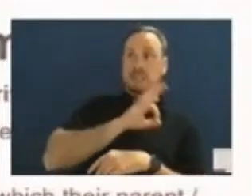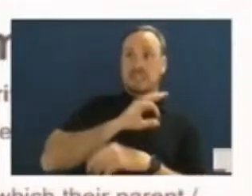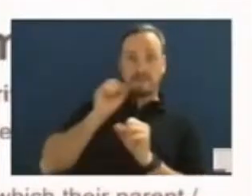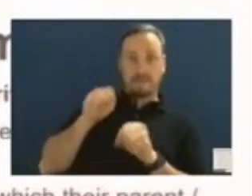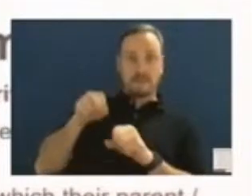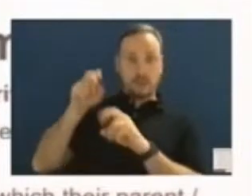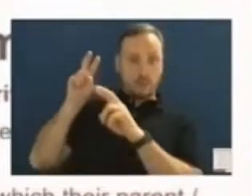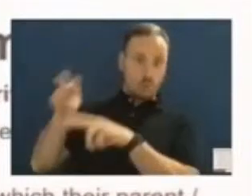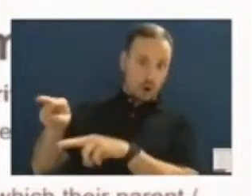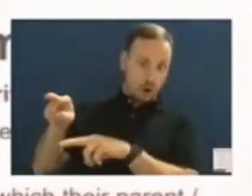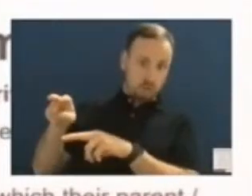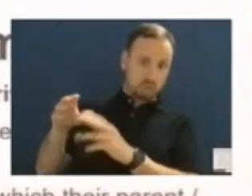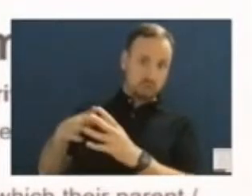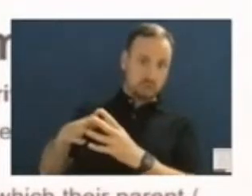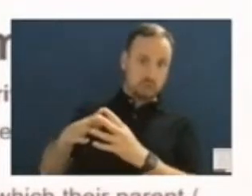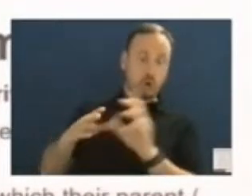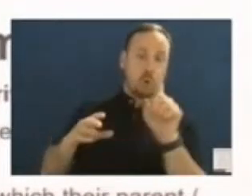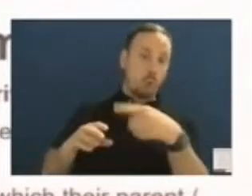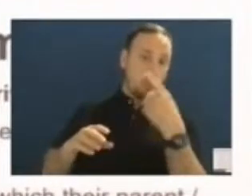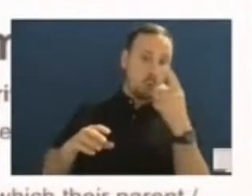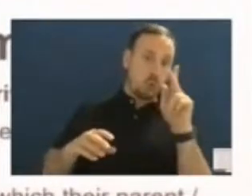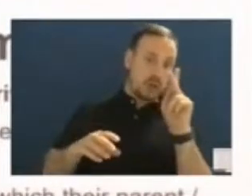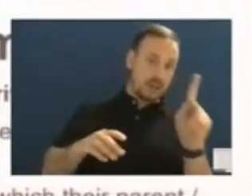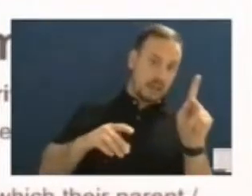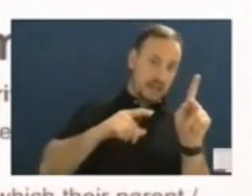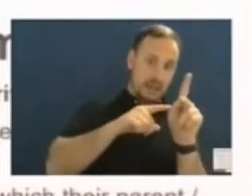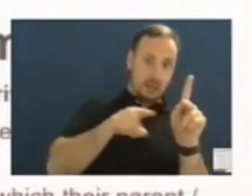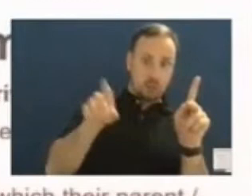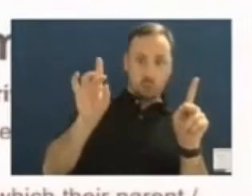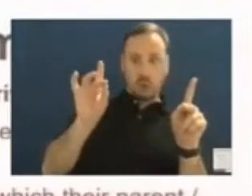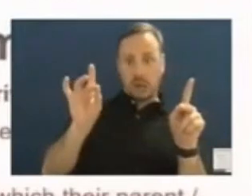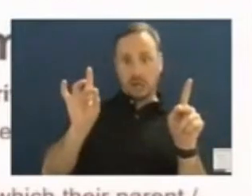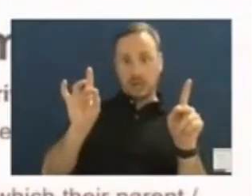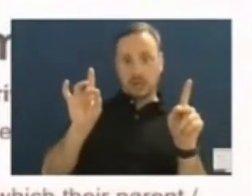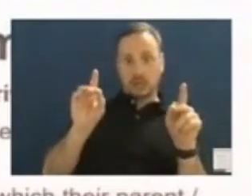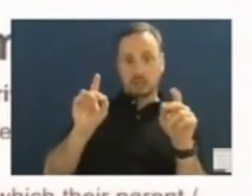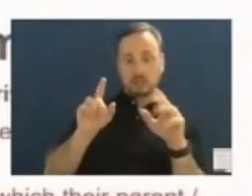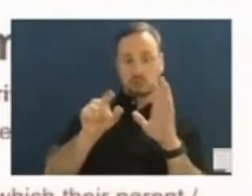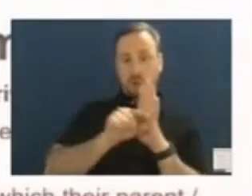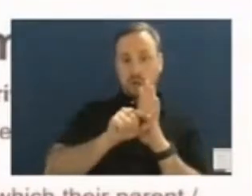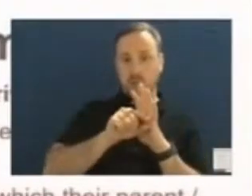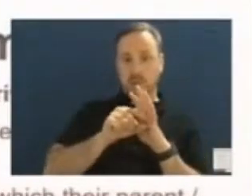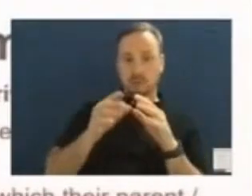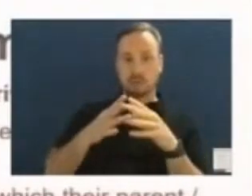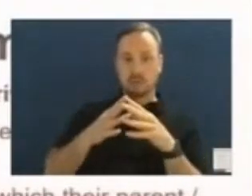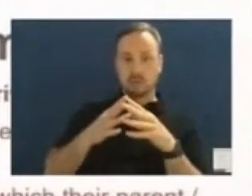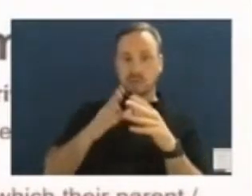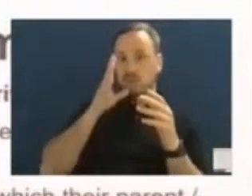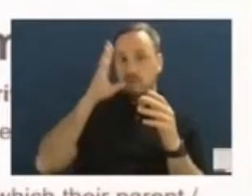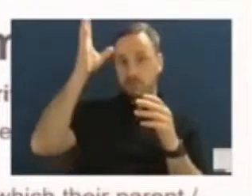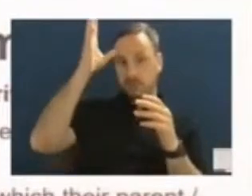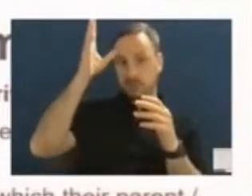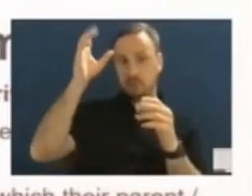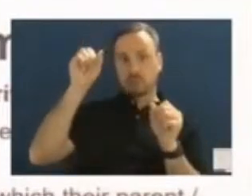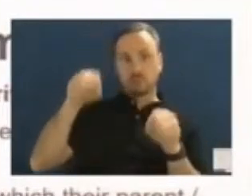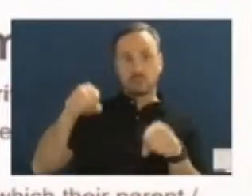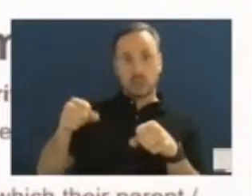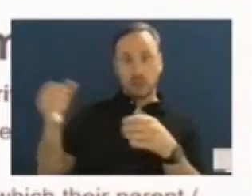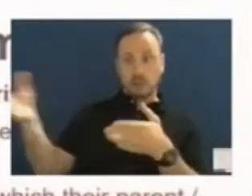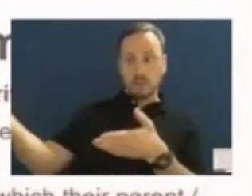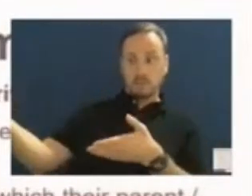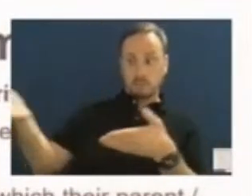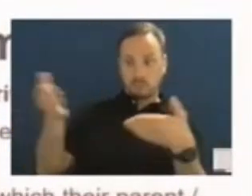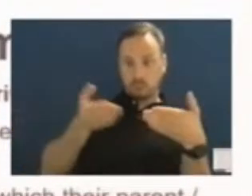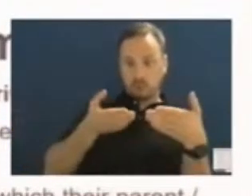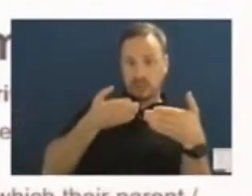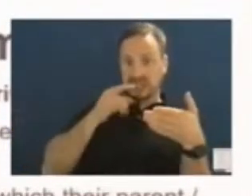are enrolled at CMS. Parents will have the option to take their children to their assigned schools, or they may also opt to